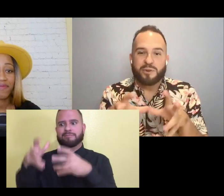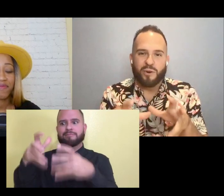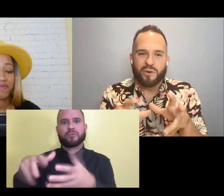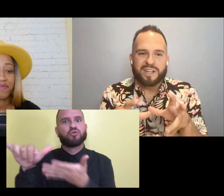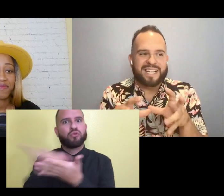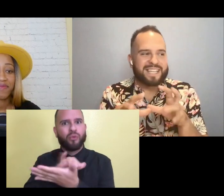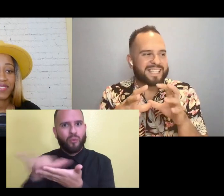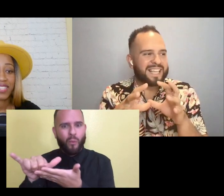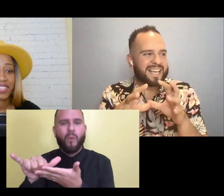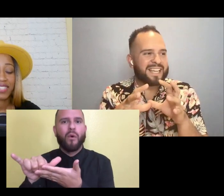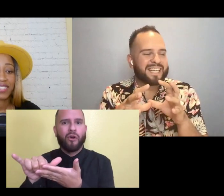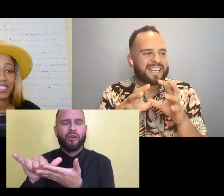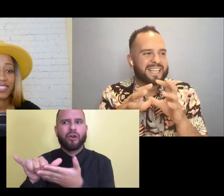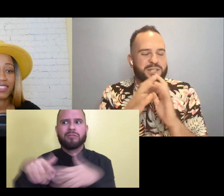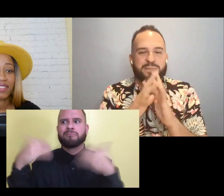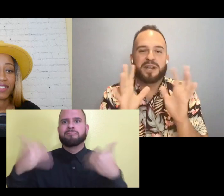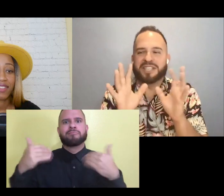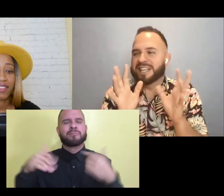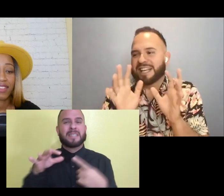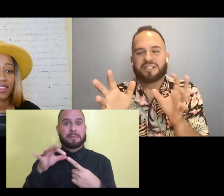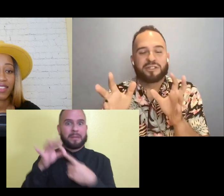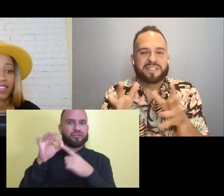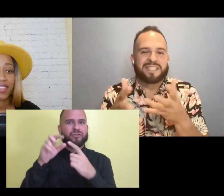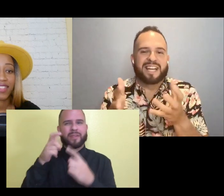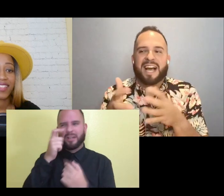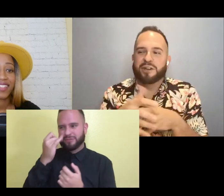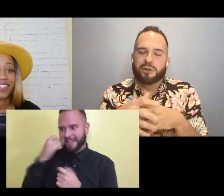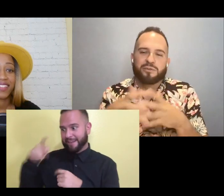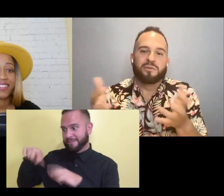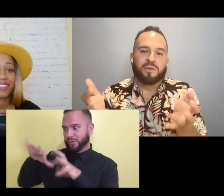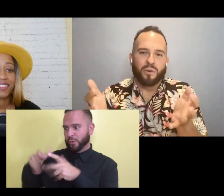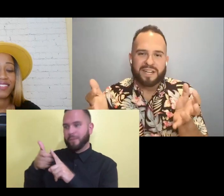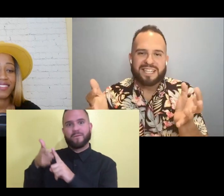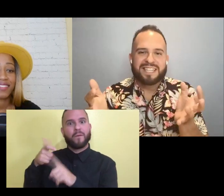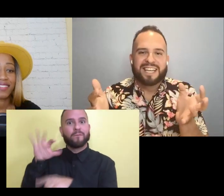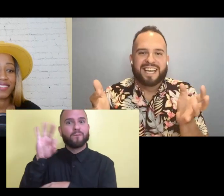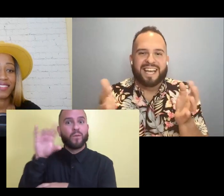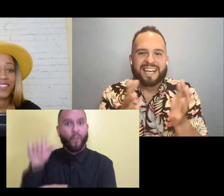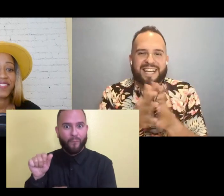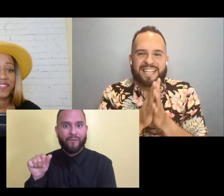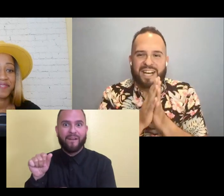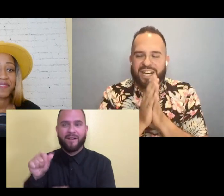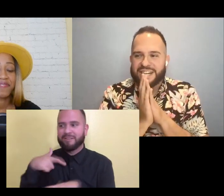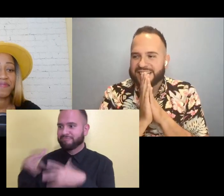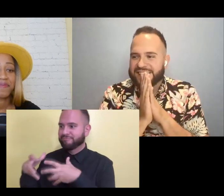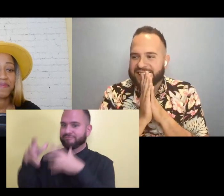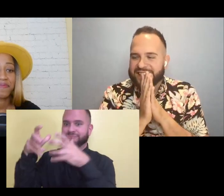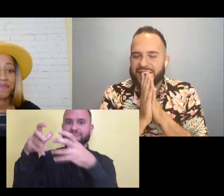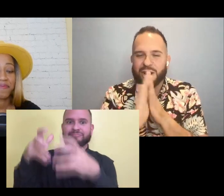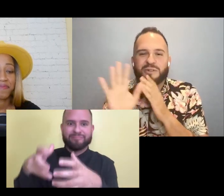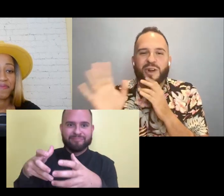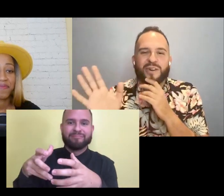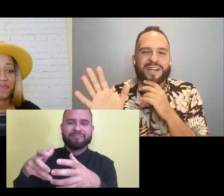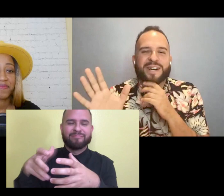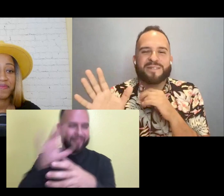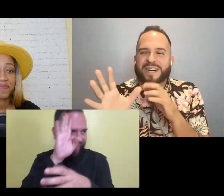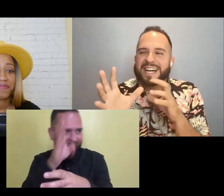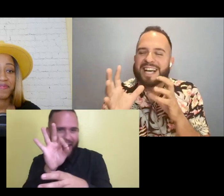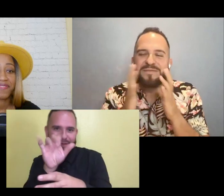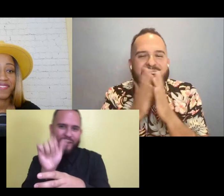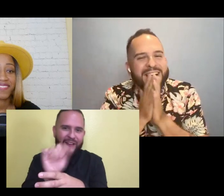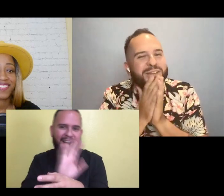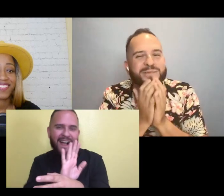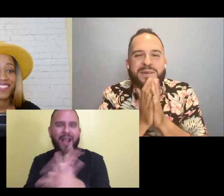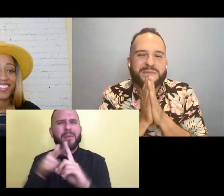to New York is like, especially like interesting. Like I had a group from Florida and, hello, Florida,